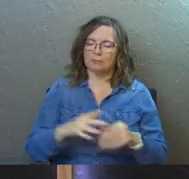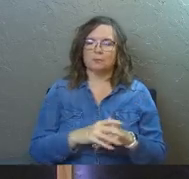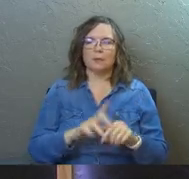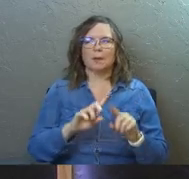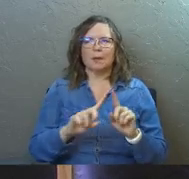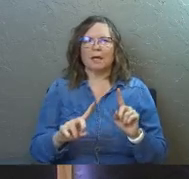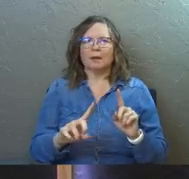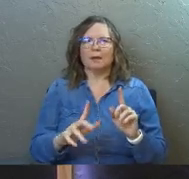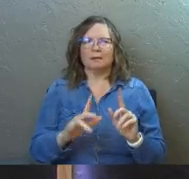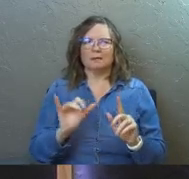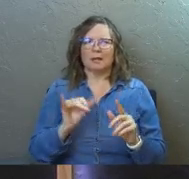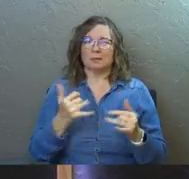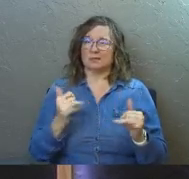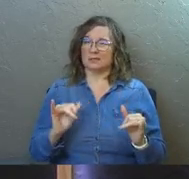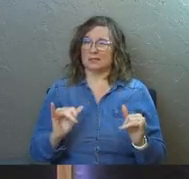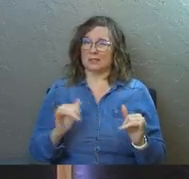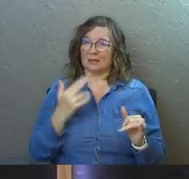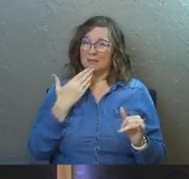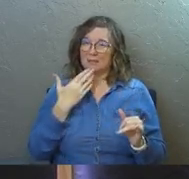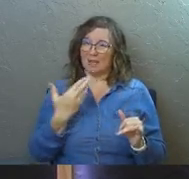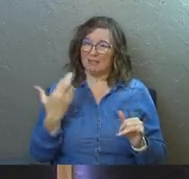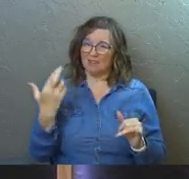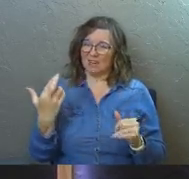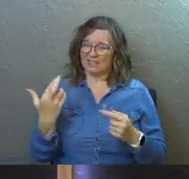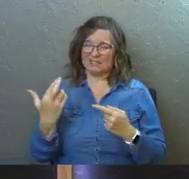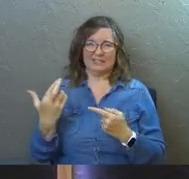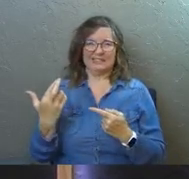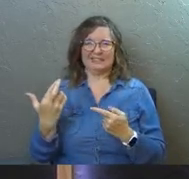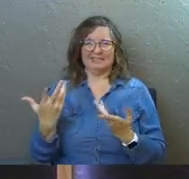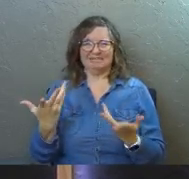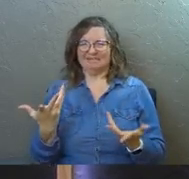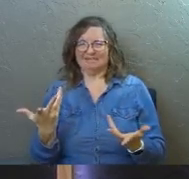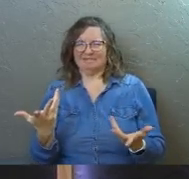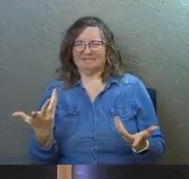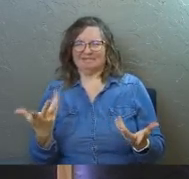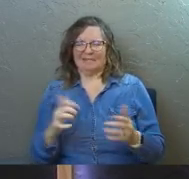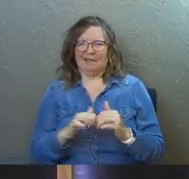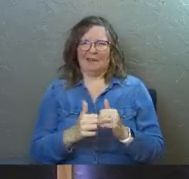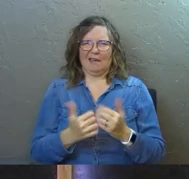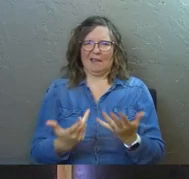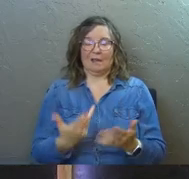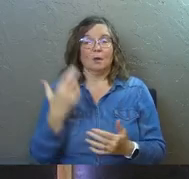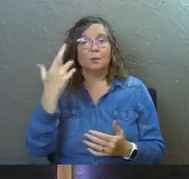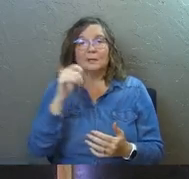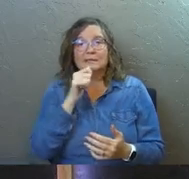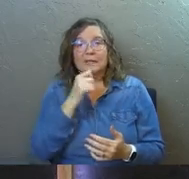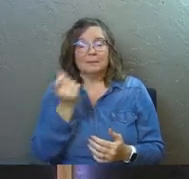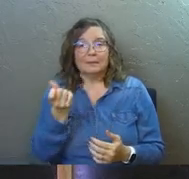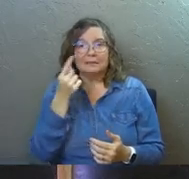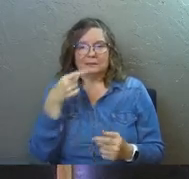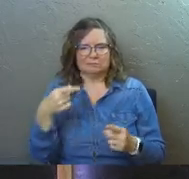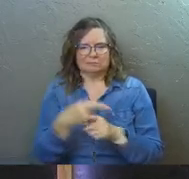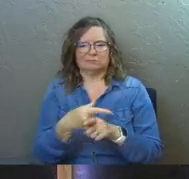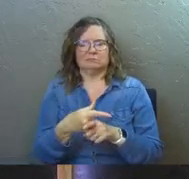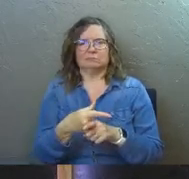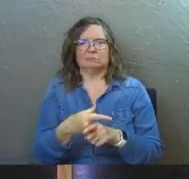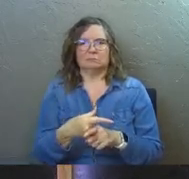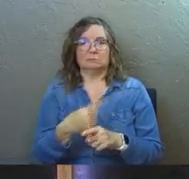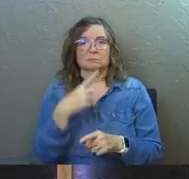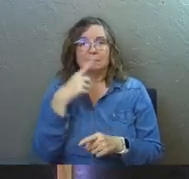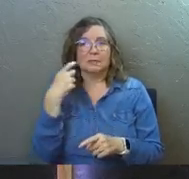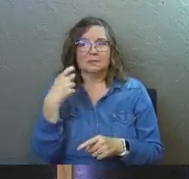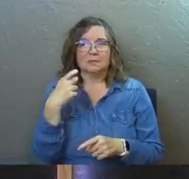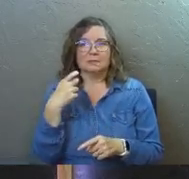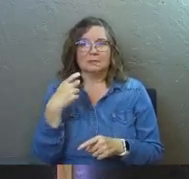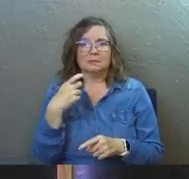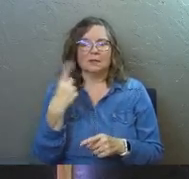But just, like, we're still going to be best friends? I don't know. And the reason that doesn't make a ton of sense to me is